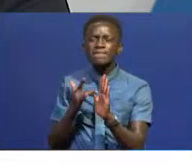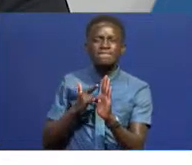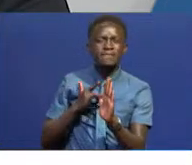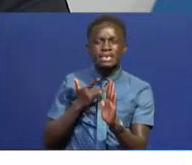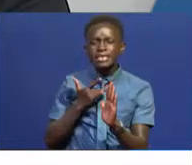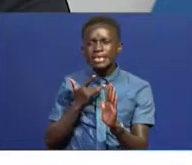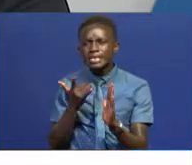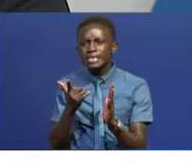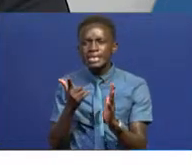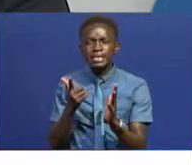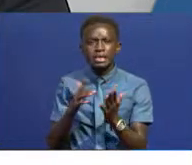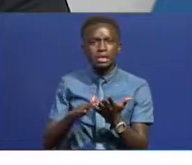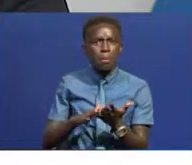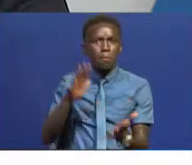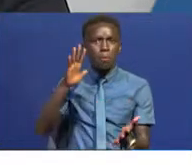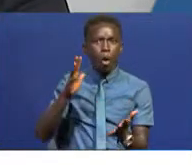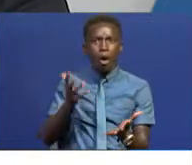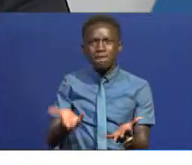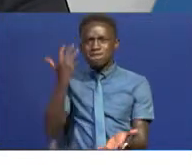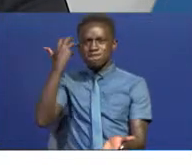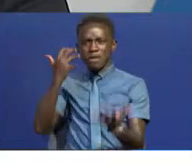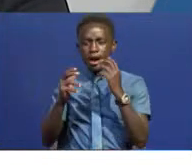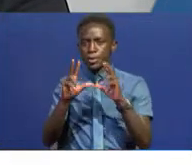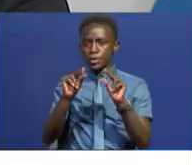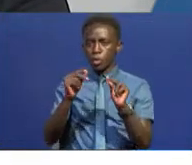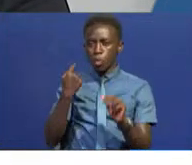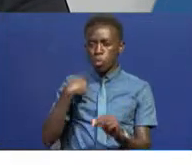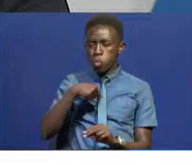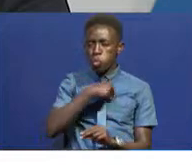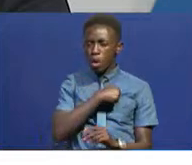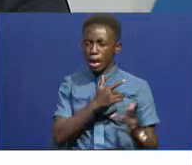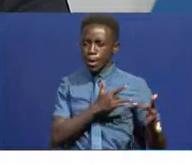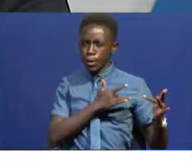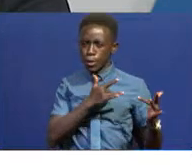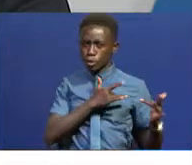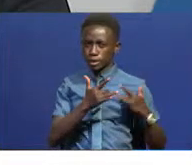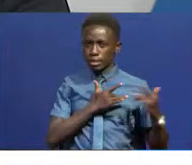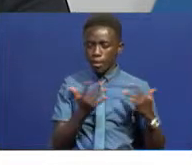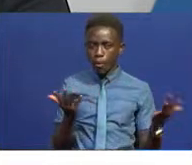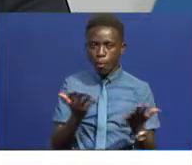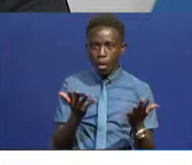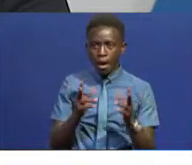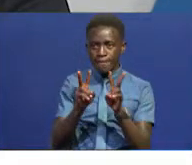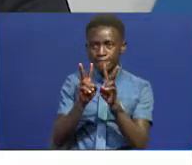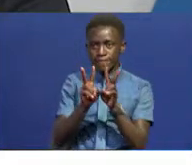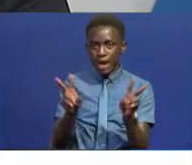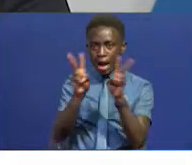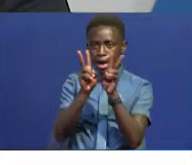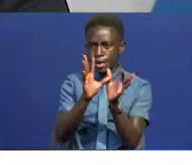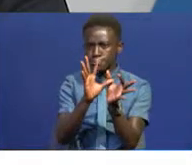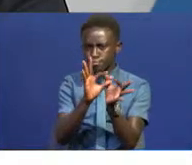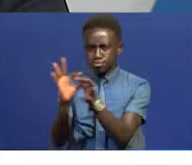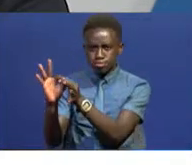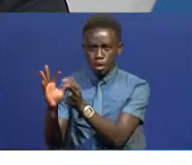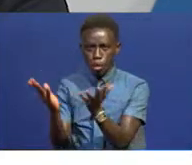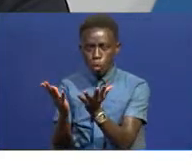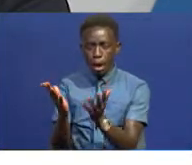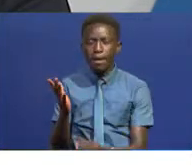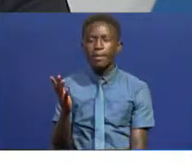concerned with the value chain from reconnaissance, that is searching for minerals,